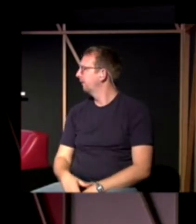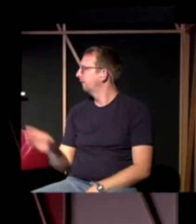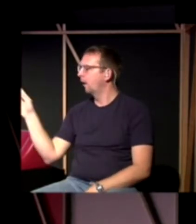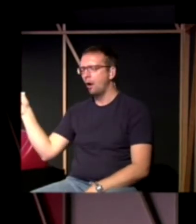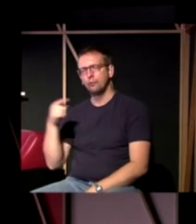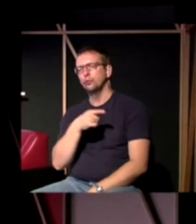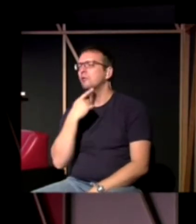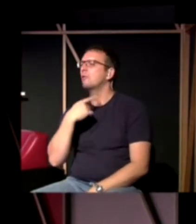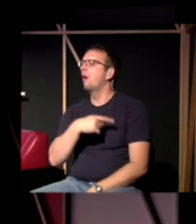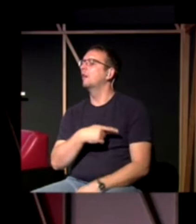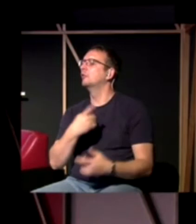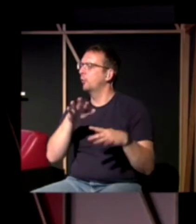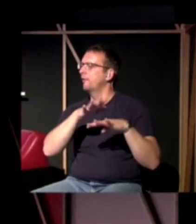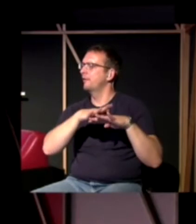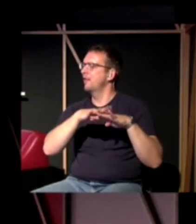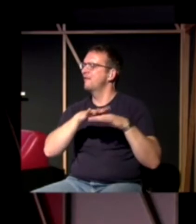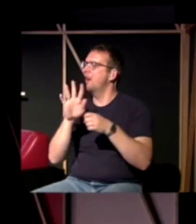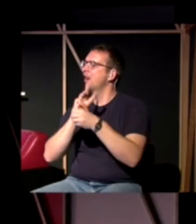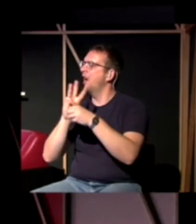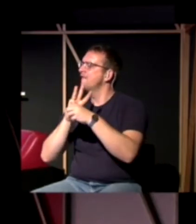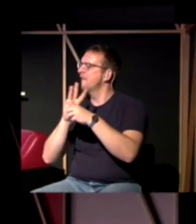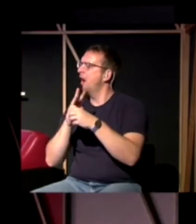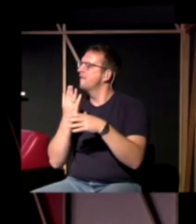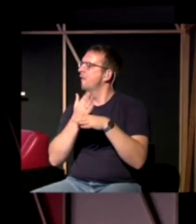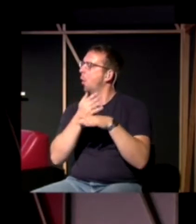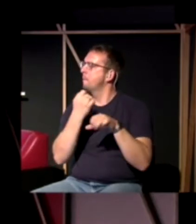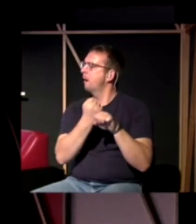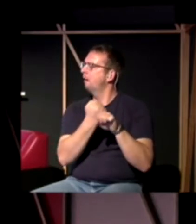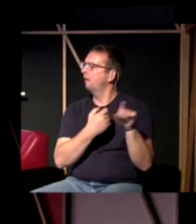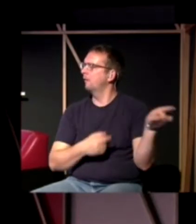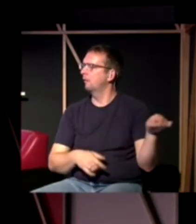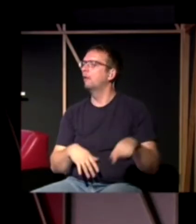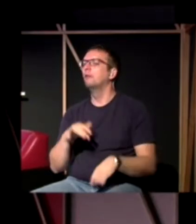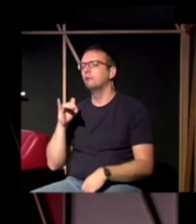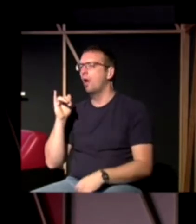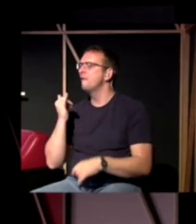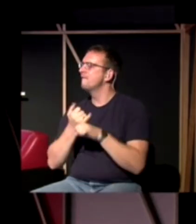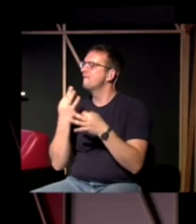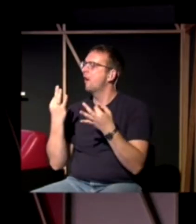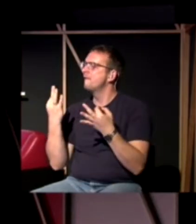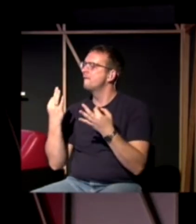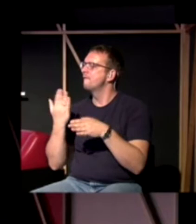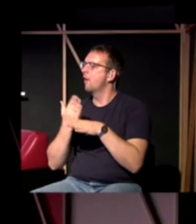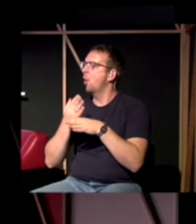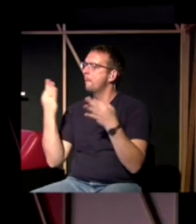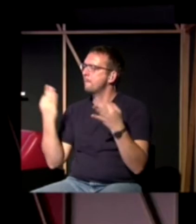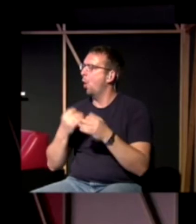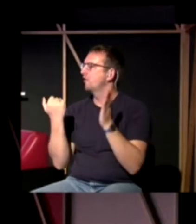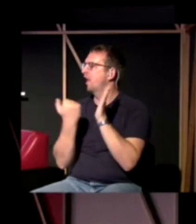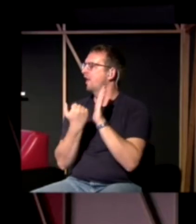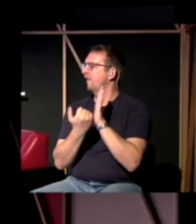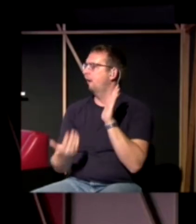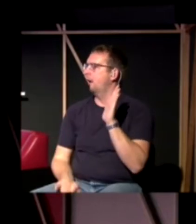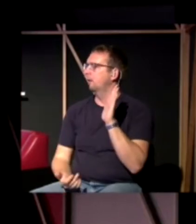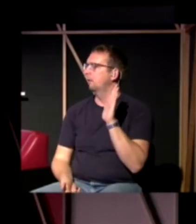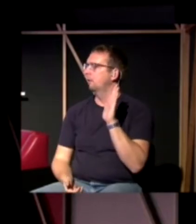feel? Why should the standard be different? Why should somebody from Spain commentate differently to somebody who commentates in Germany? So the